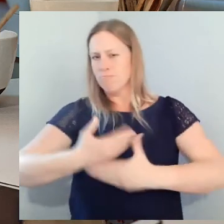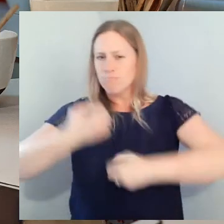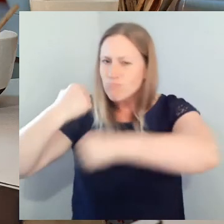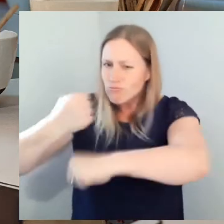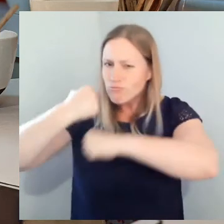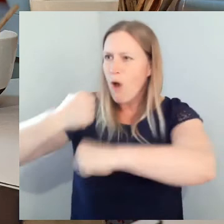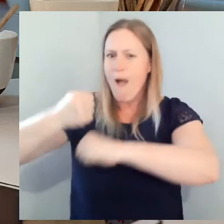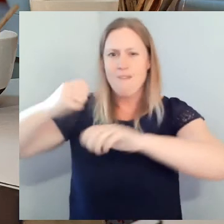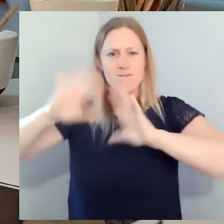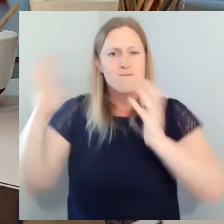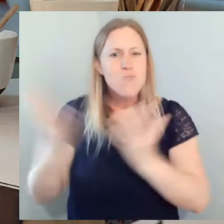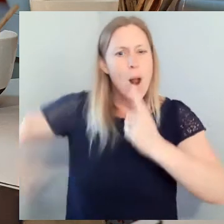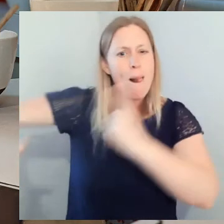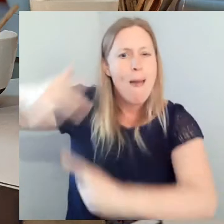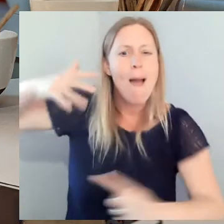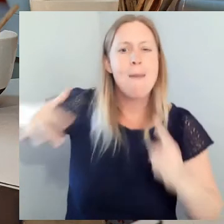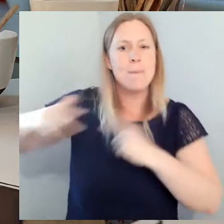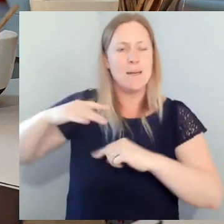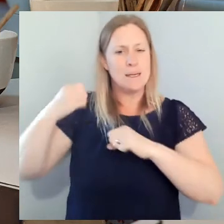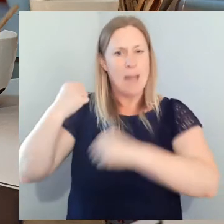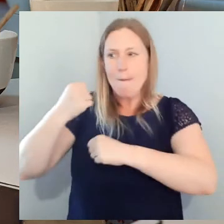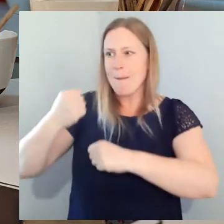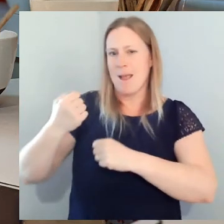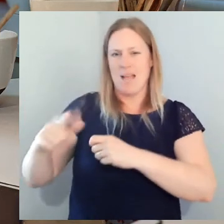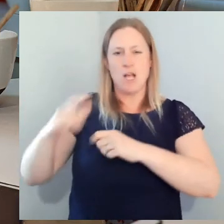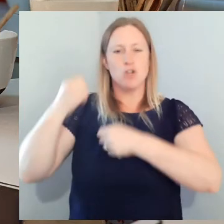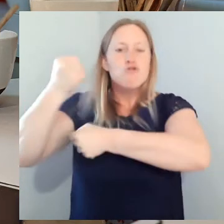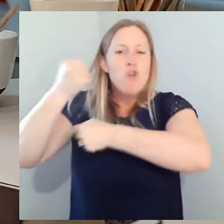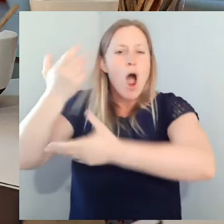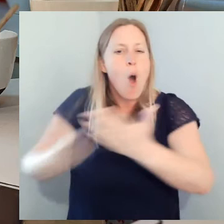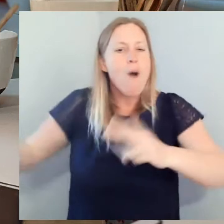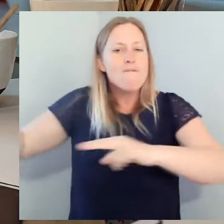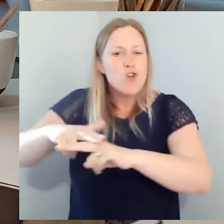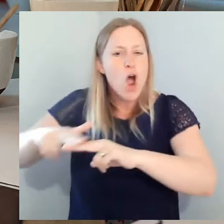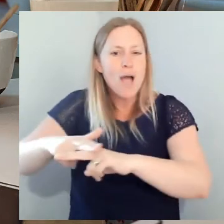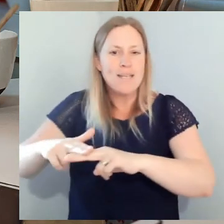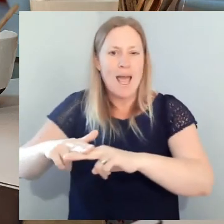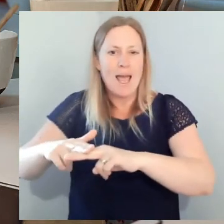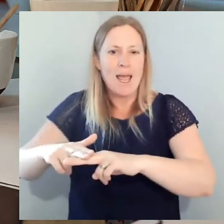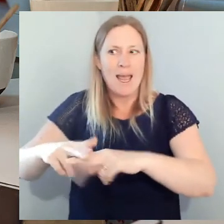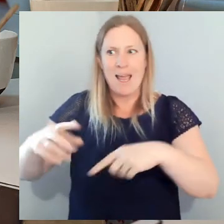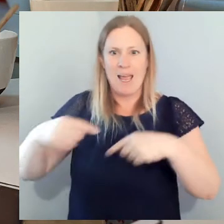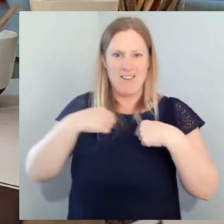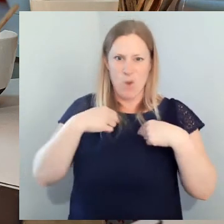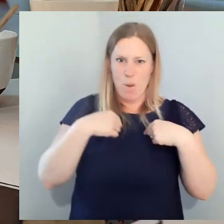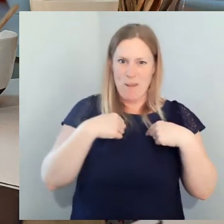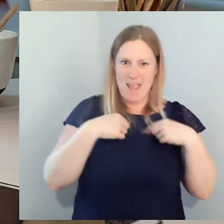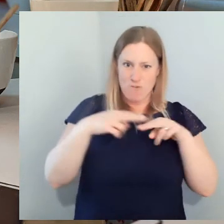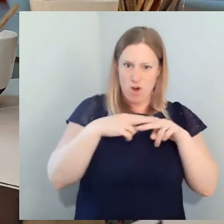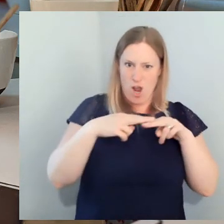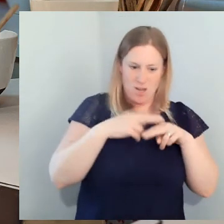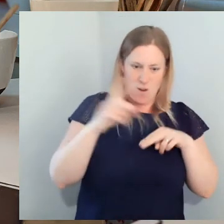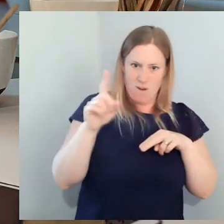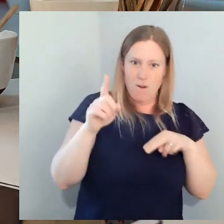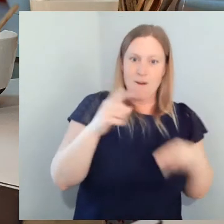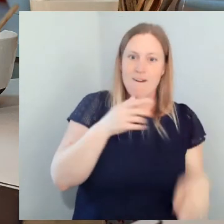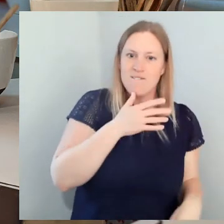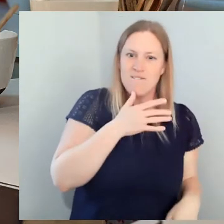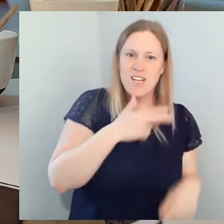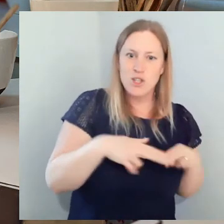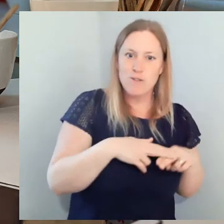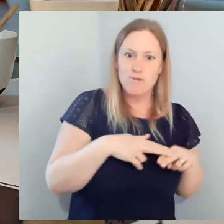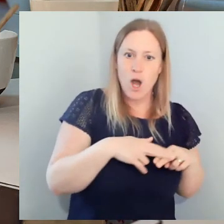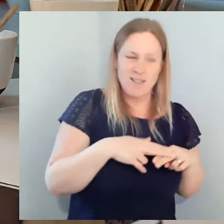about renewing the Youth Strike for Climate campaign. Going on strike on Fridays. For me, it's